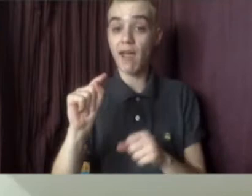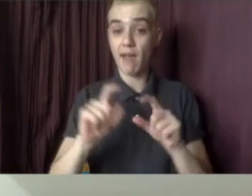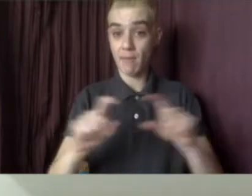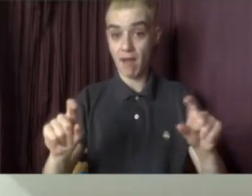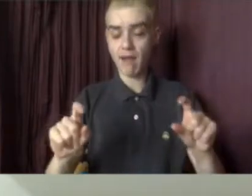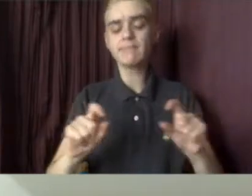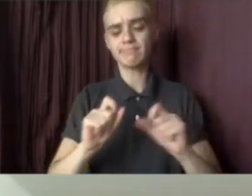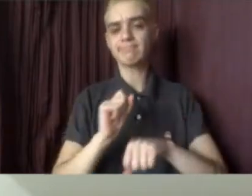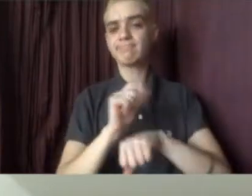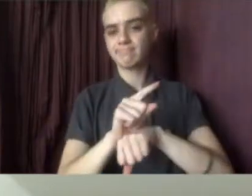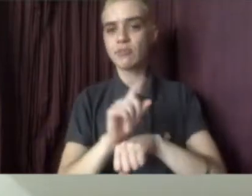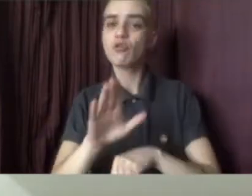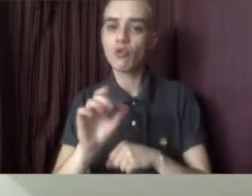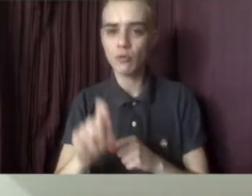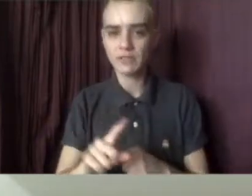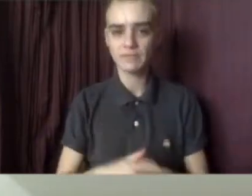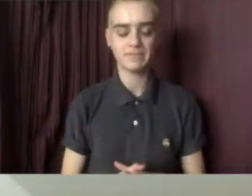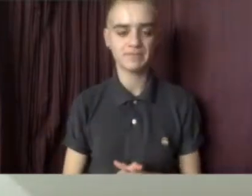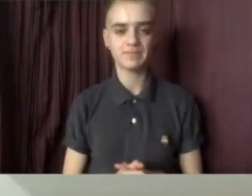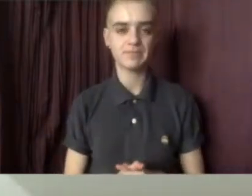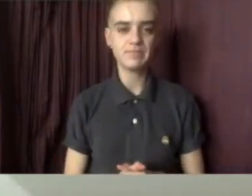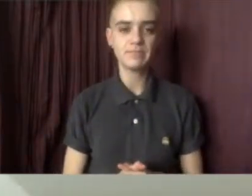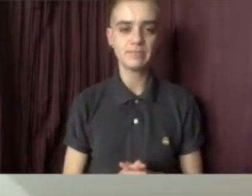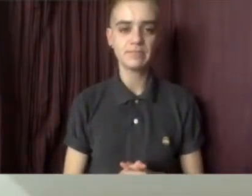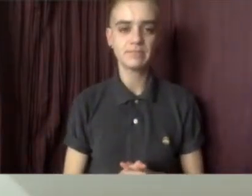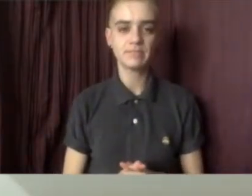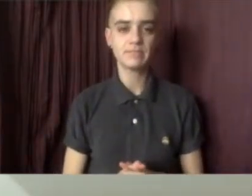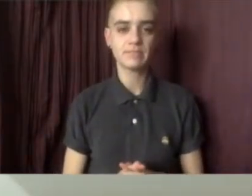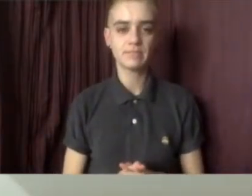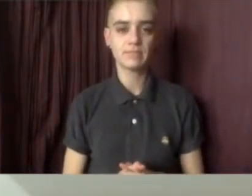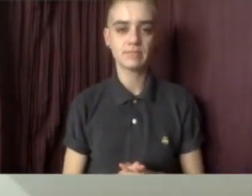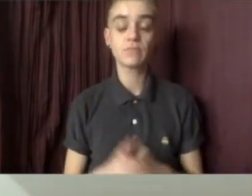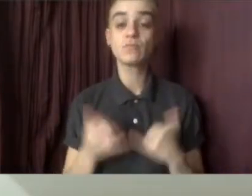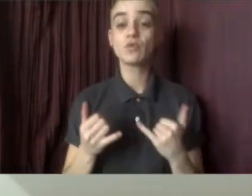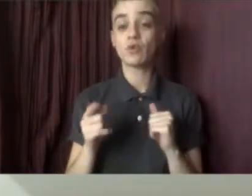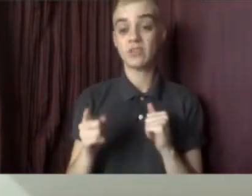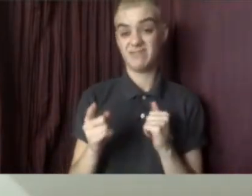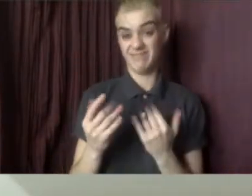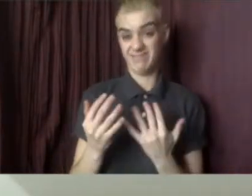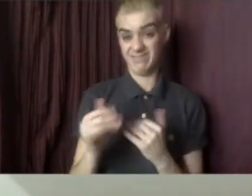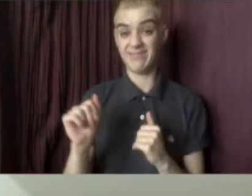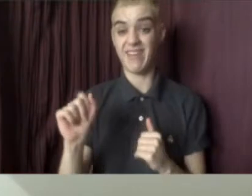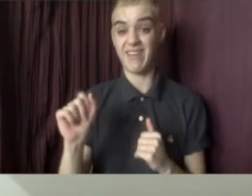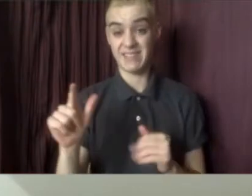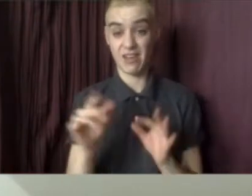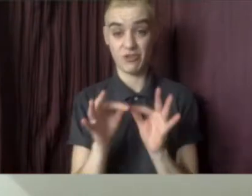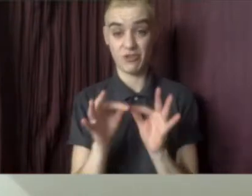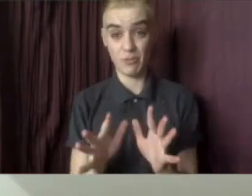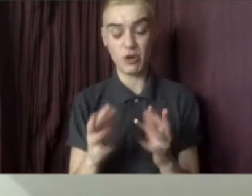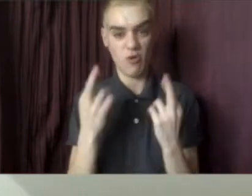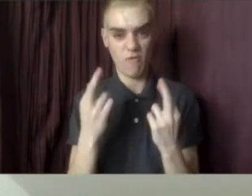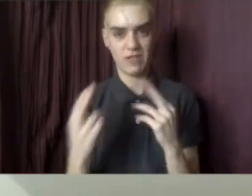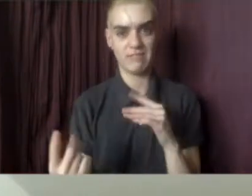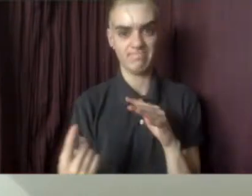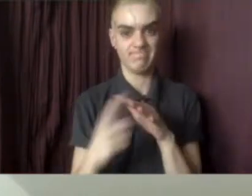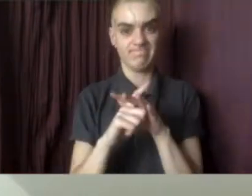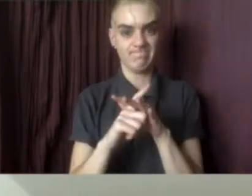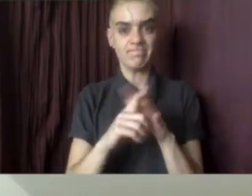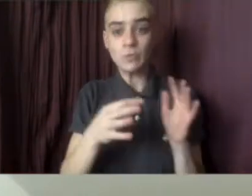Also need to confirm if the captions are operating as well. That feature is supposed to be enabled on